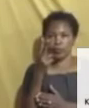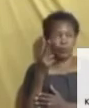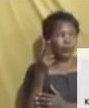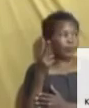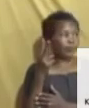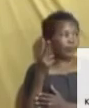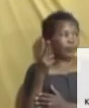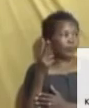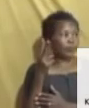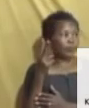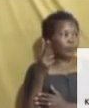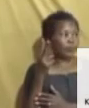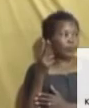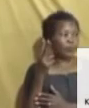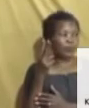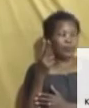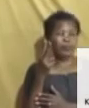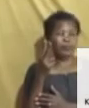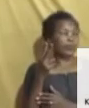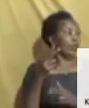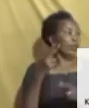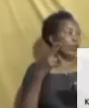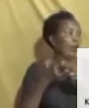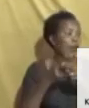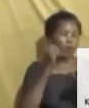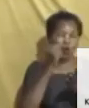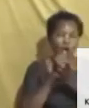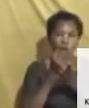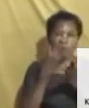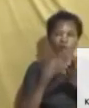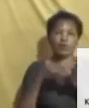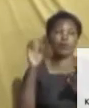and this one is titled "The Office of the President."